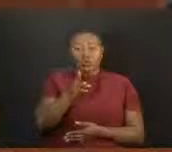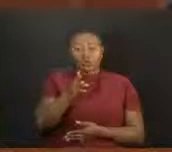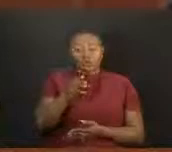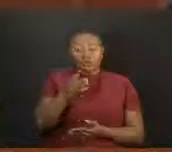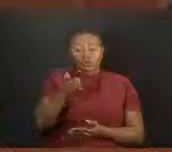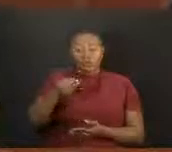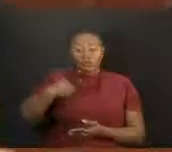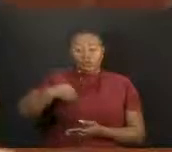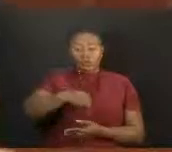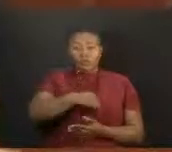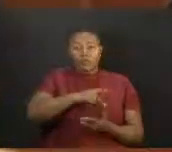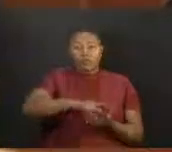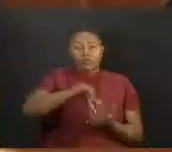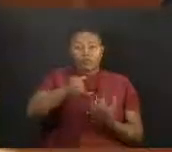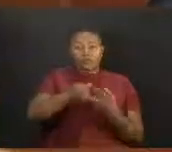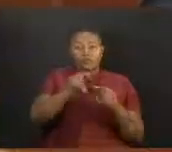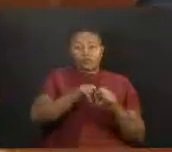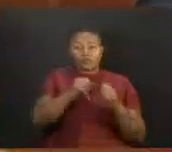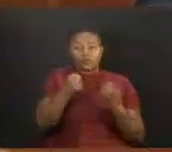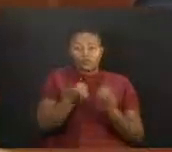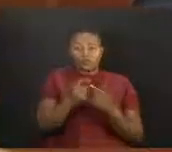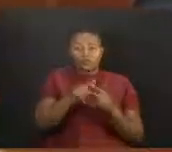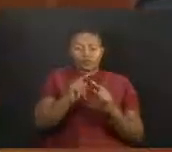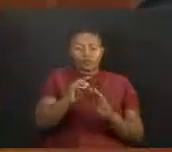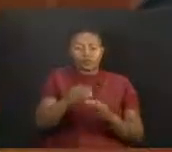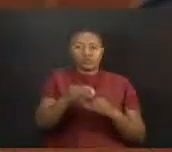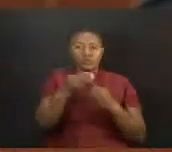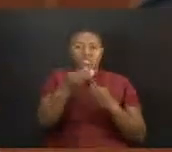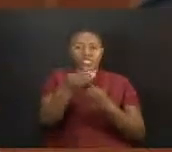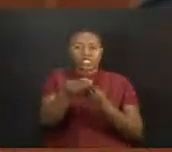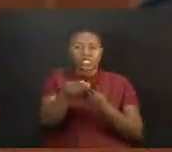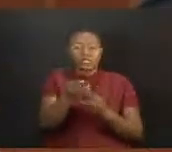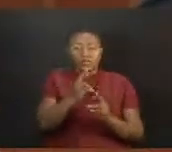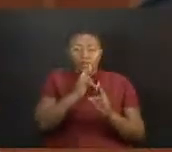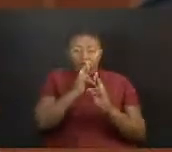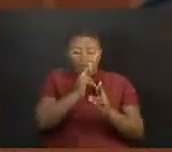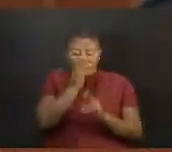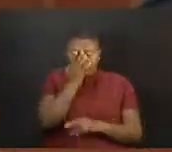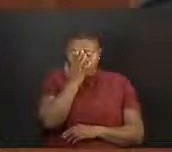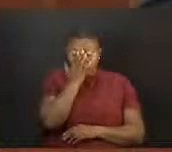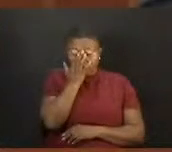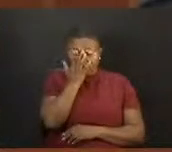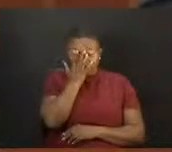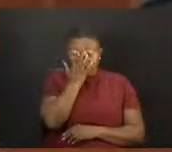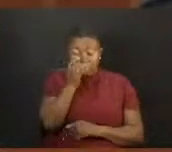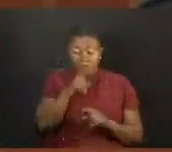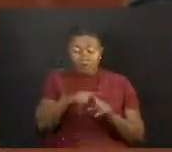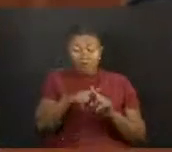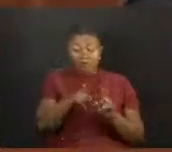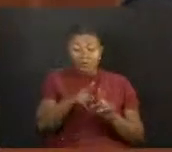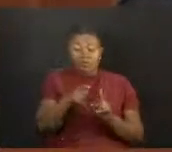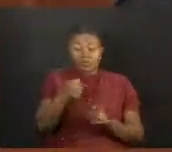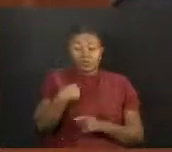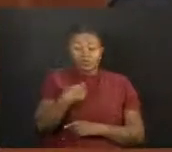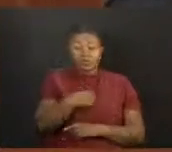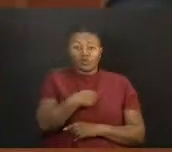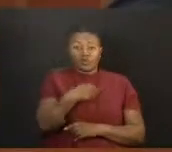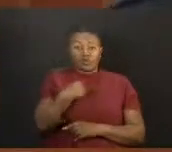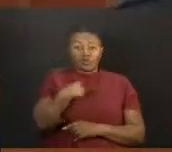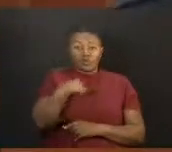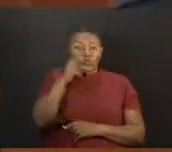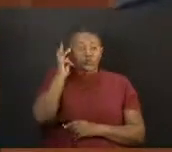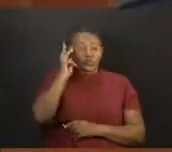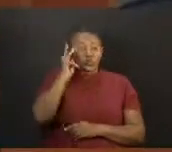team, to provide initial answers, and then I'll come in. But I'll just touch on the